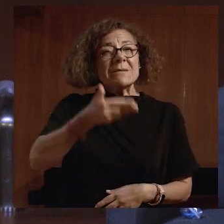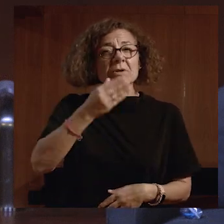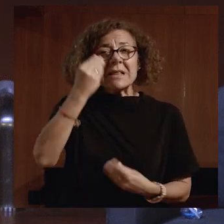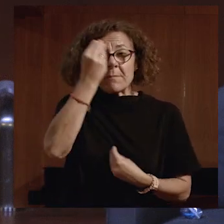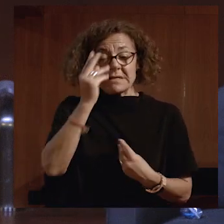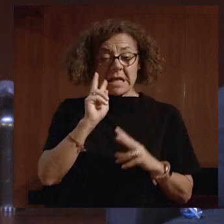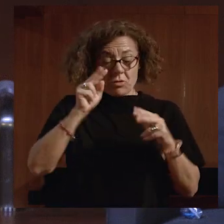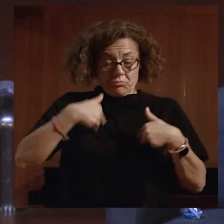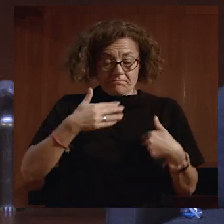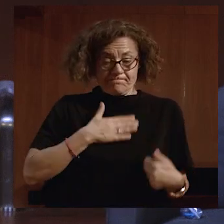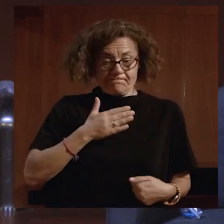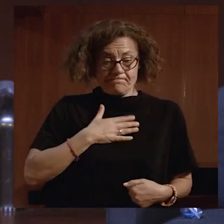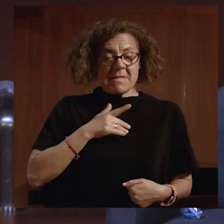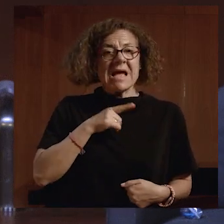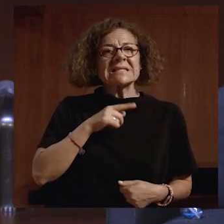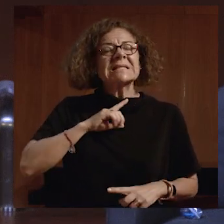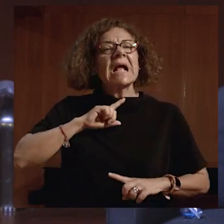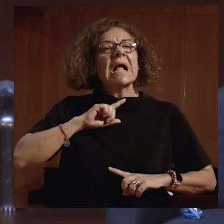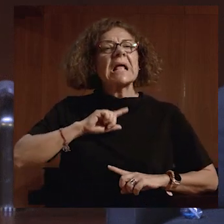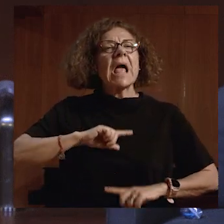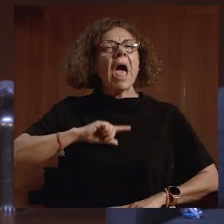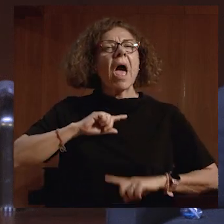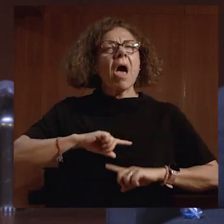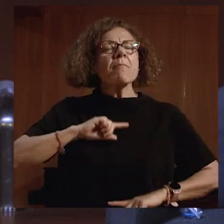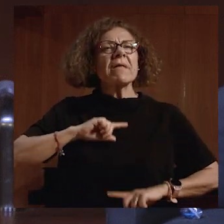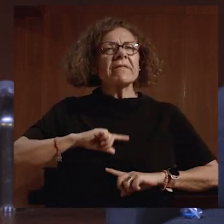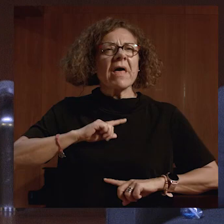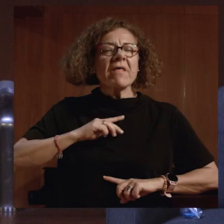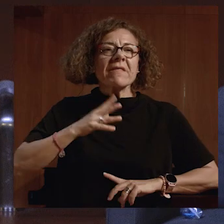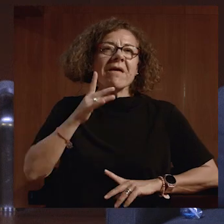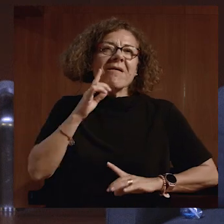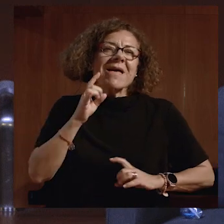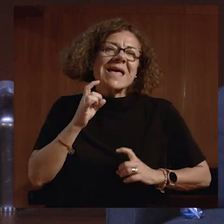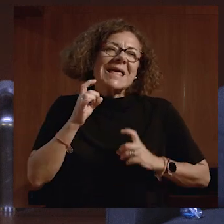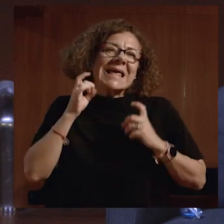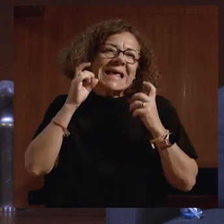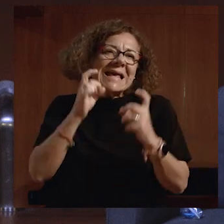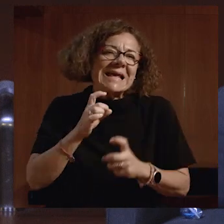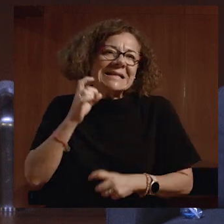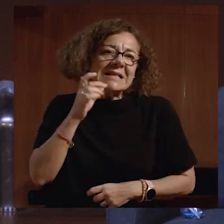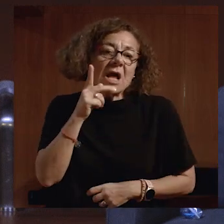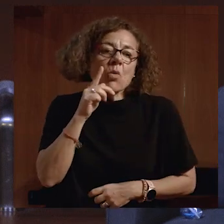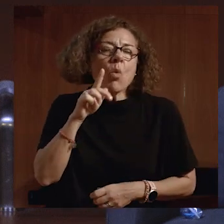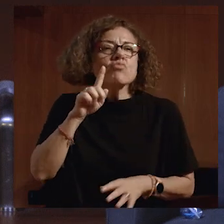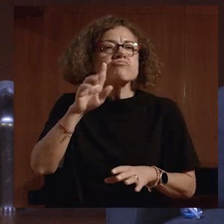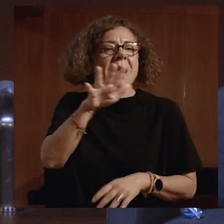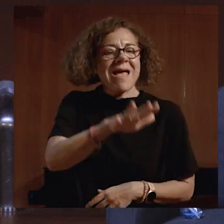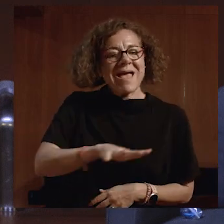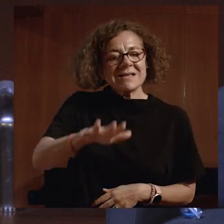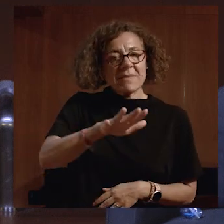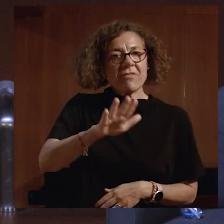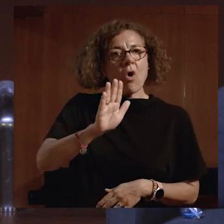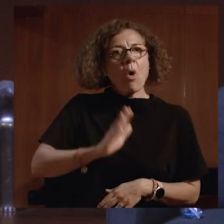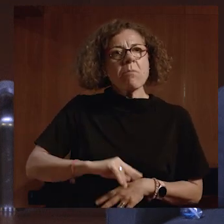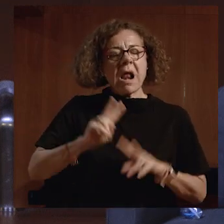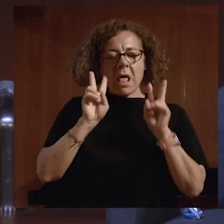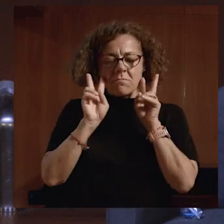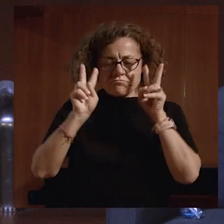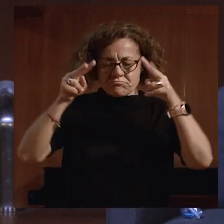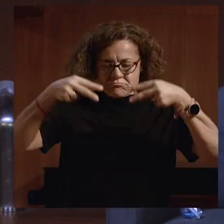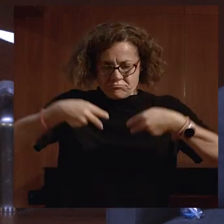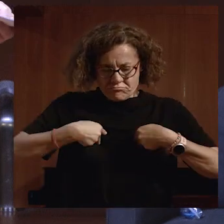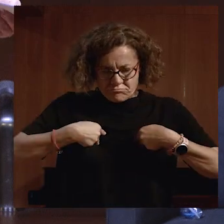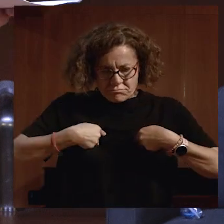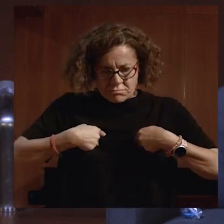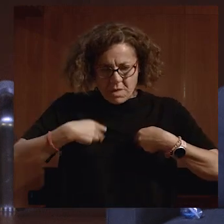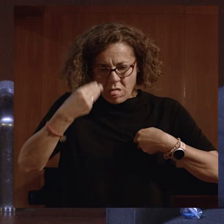try to find space for honest self-reflection. That's an important word, and I'll keep coming back to this.